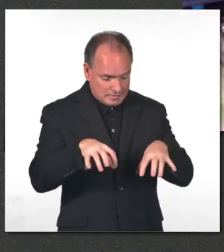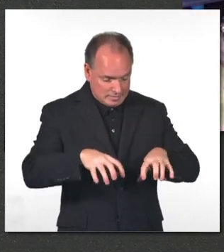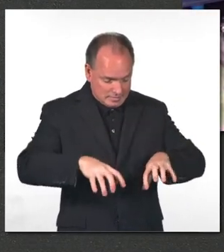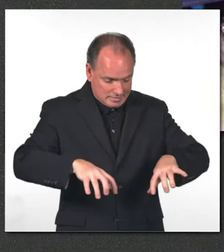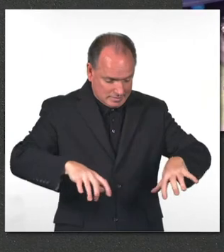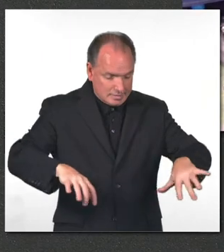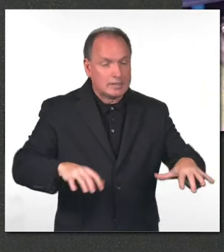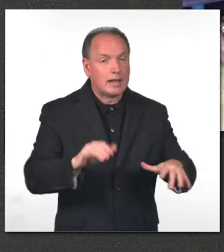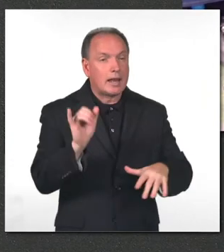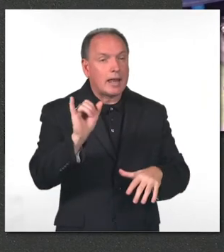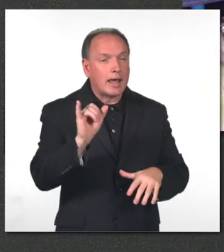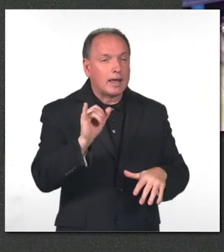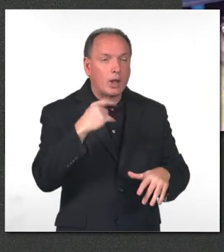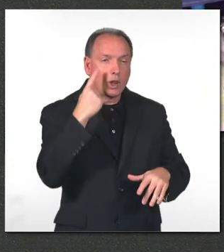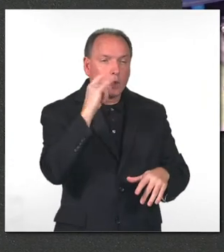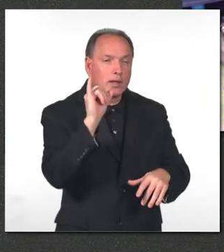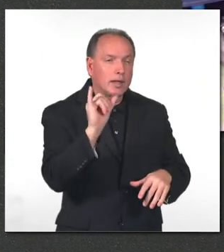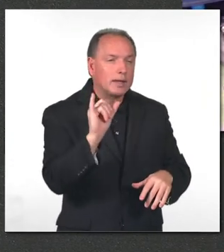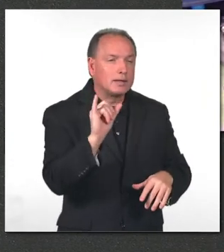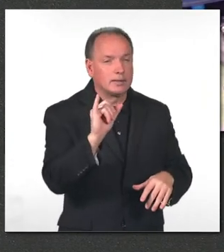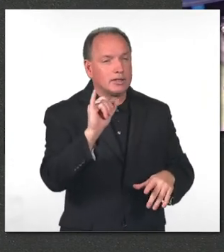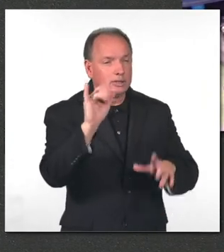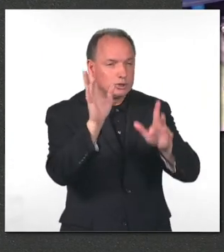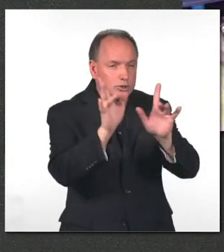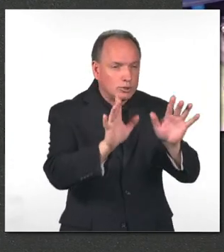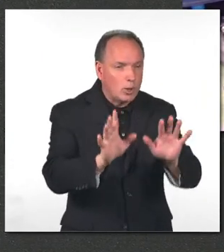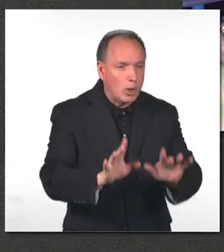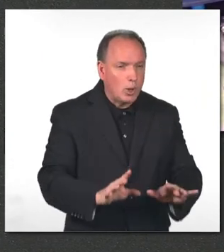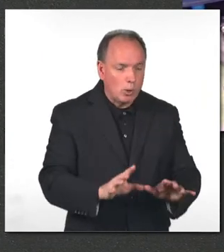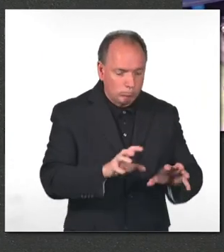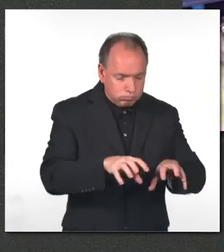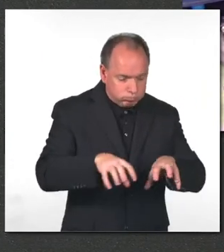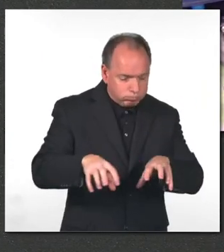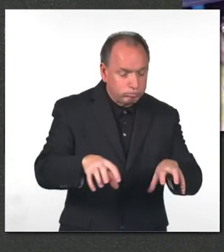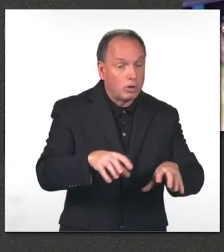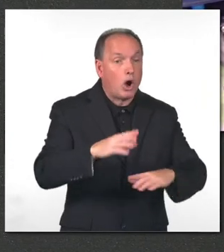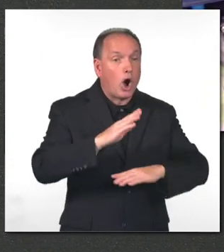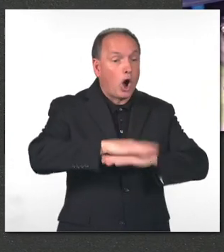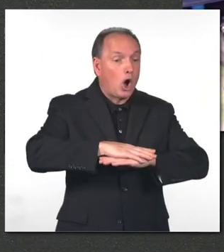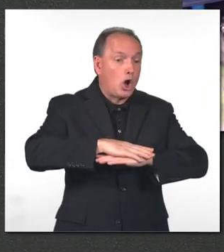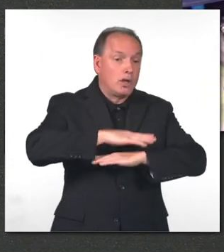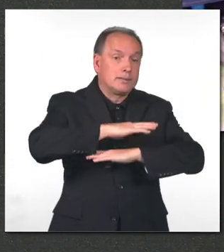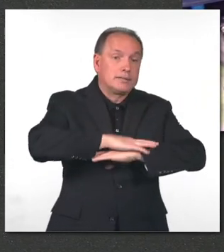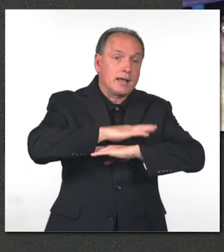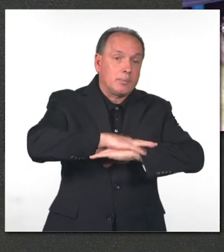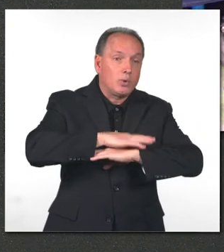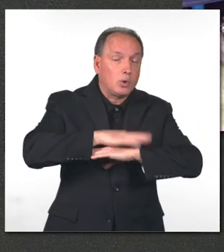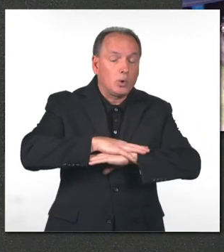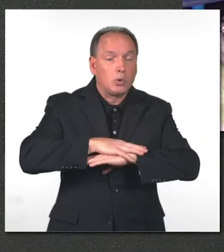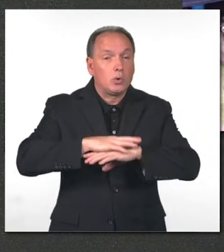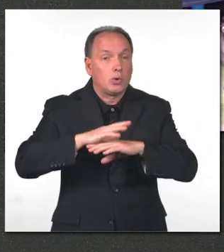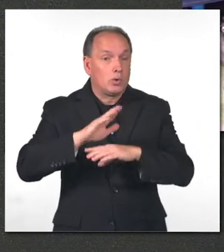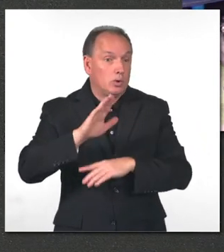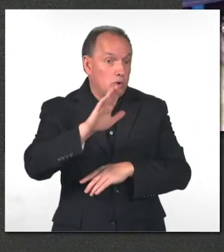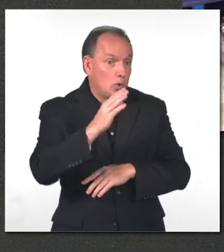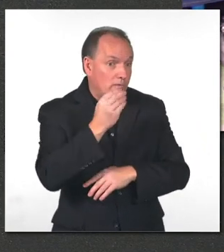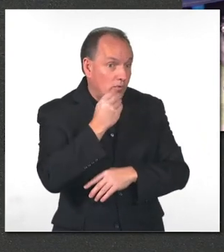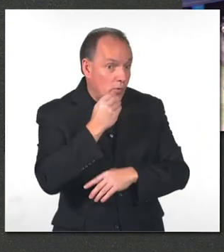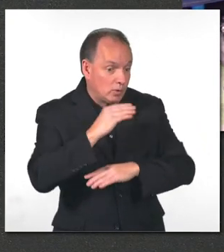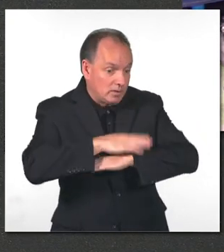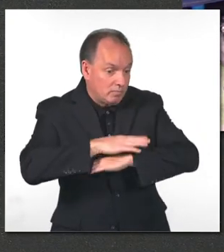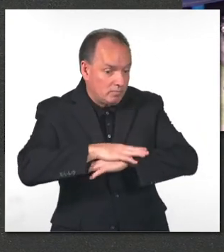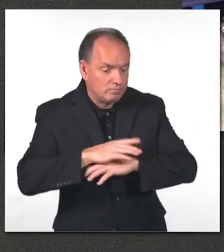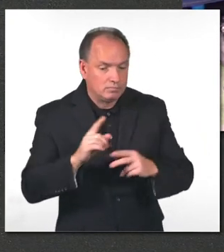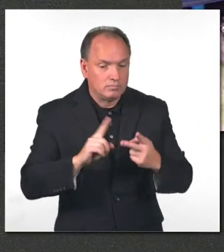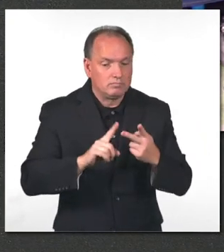look like it's snow. And just set it all around. You can set it on a table. You can put it in the middle of your dinner table if you